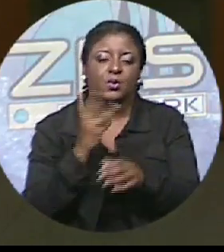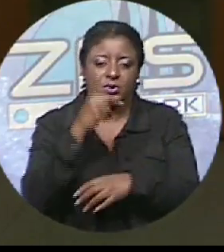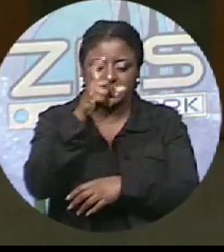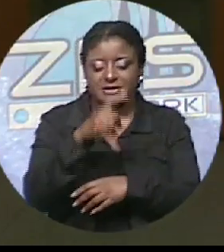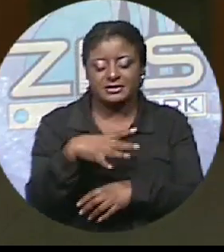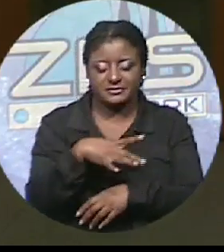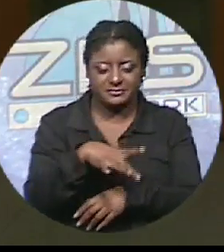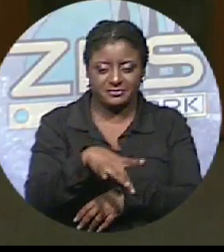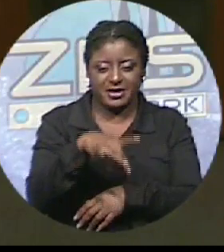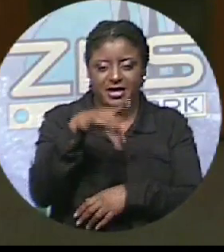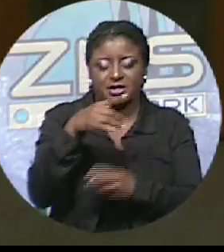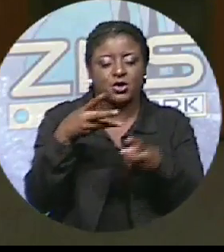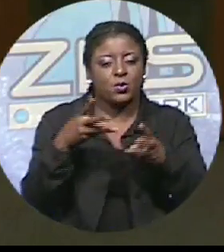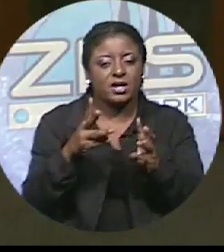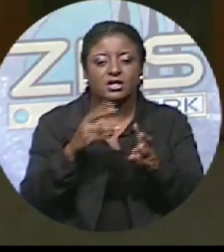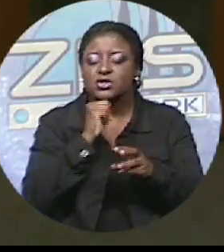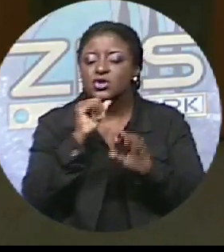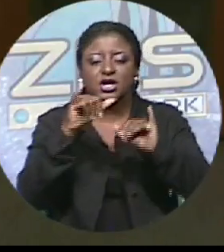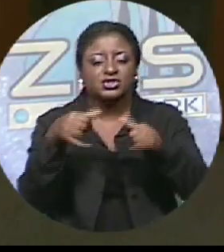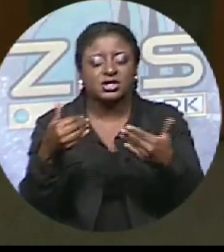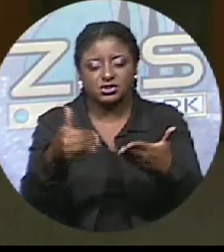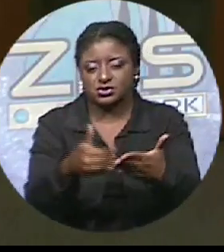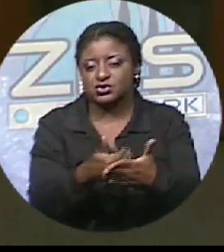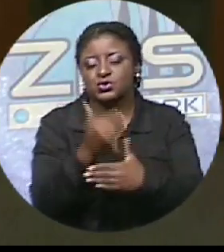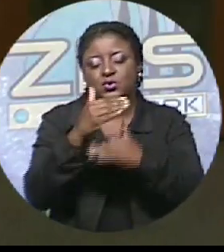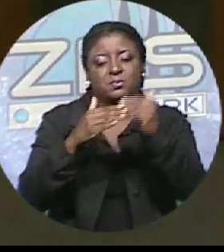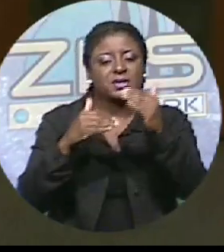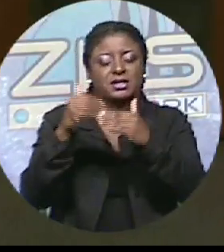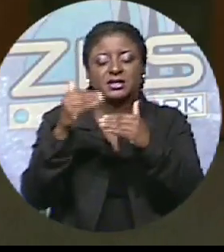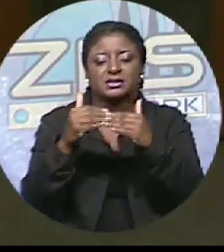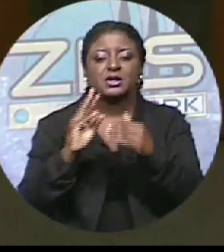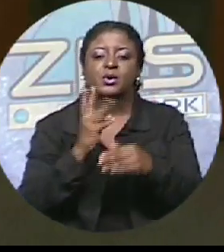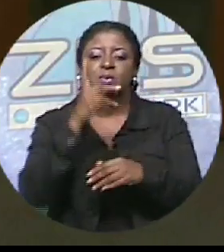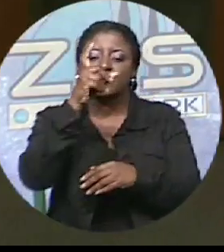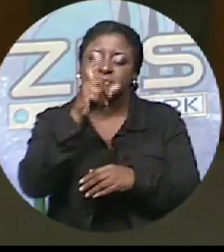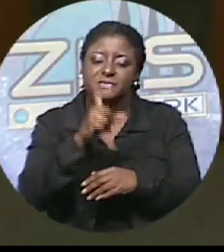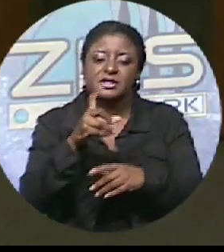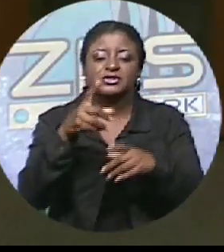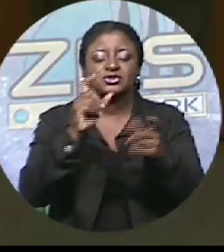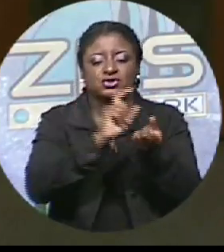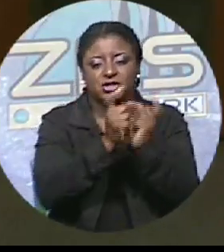put new buildings up, we need to change the organizational mentality such that we can function better.